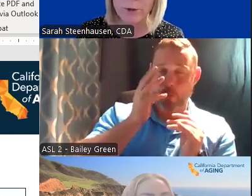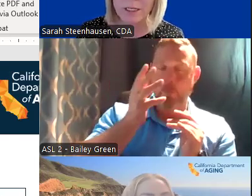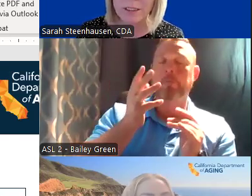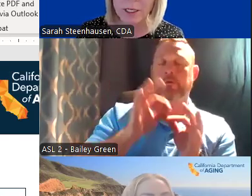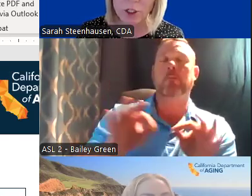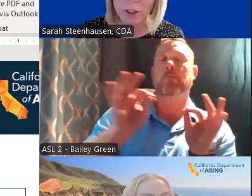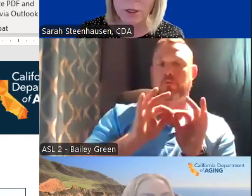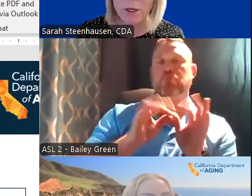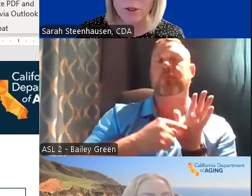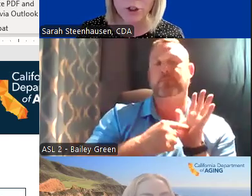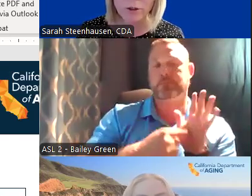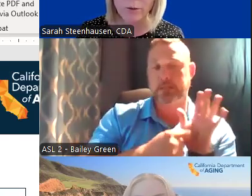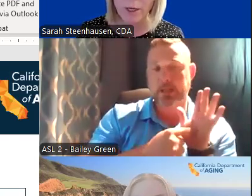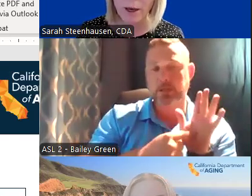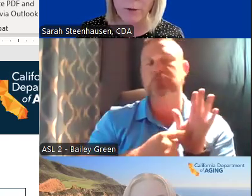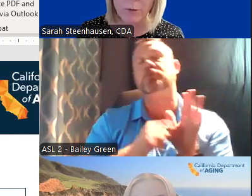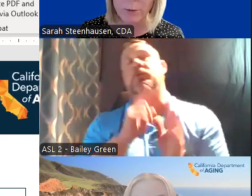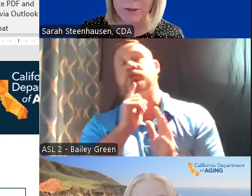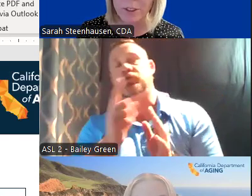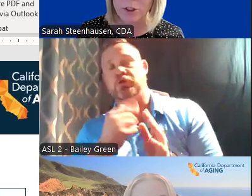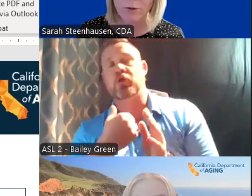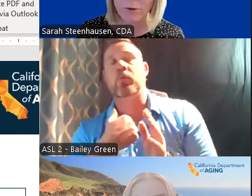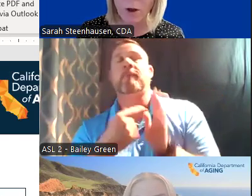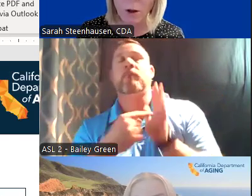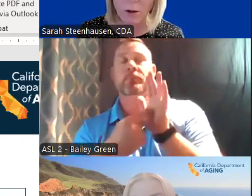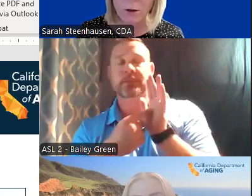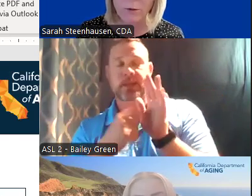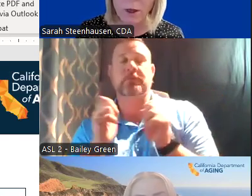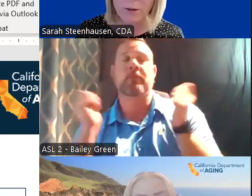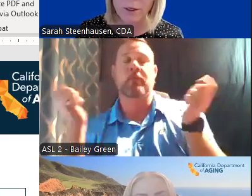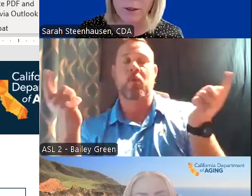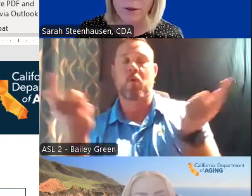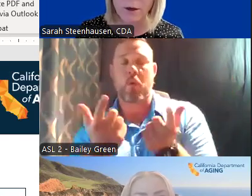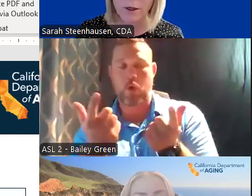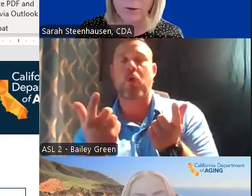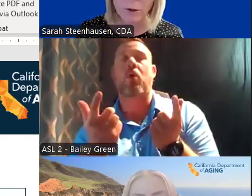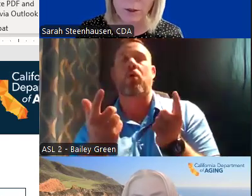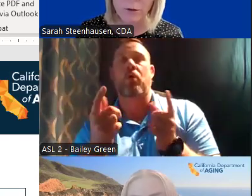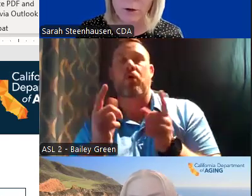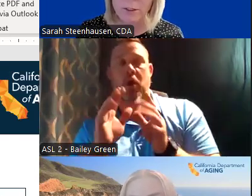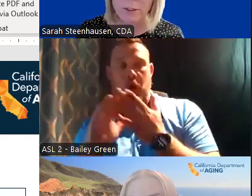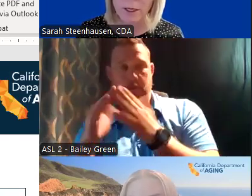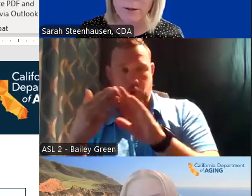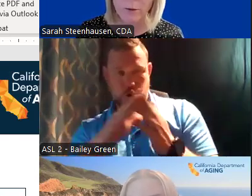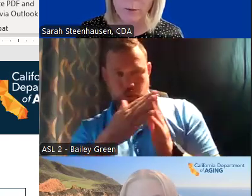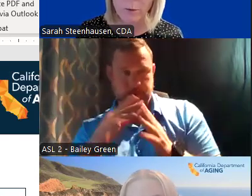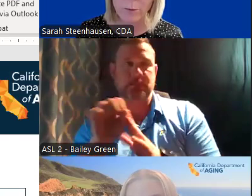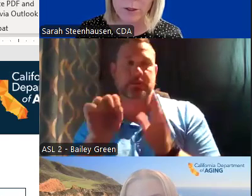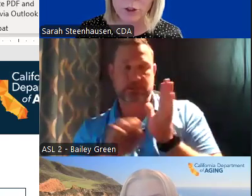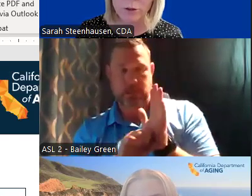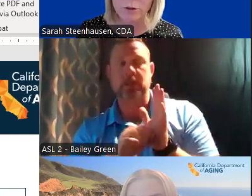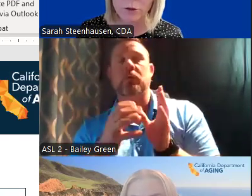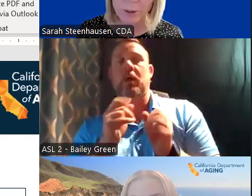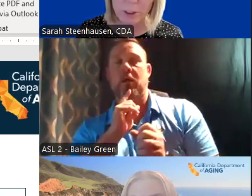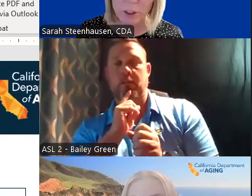membership representation, ensuring that we have representation from all of the communities across the state that we want to